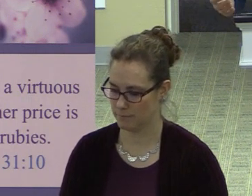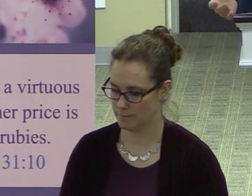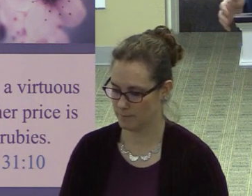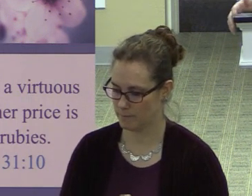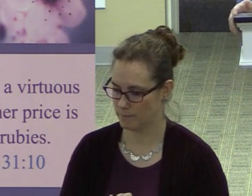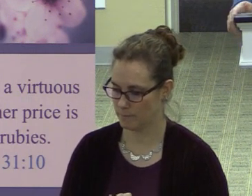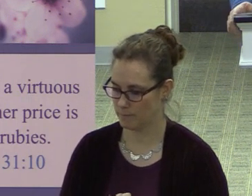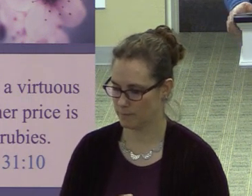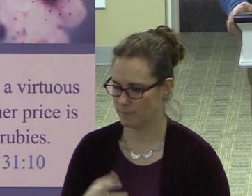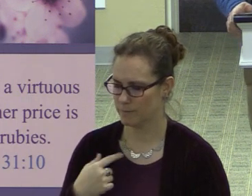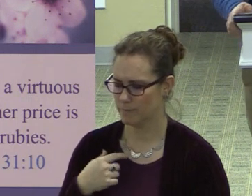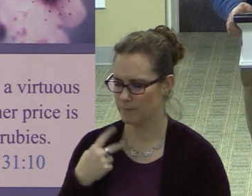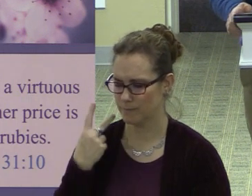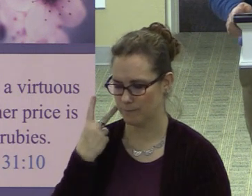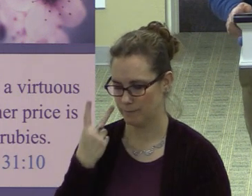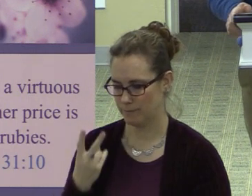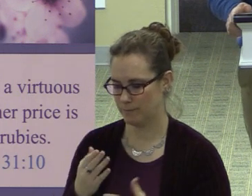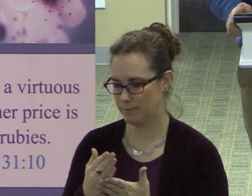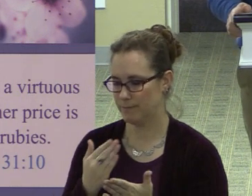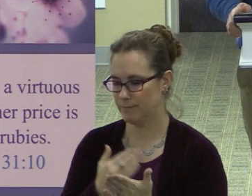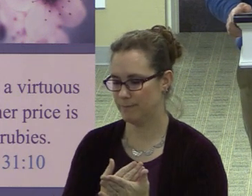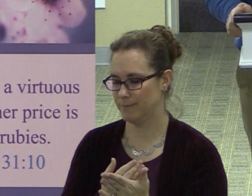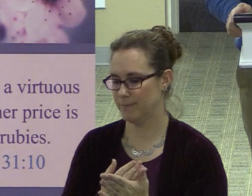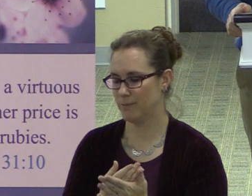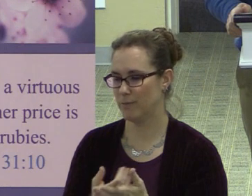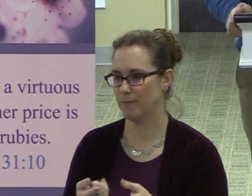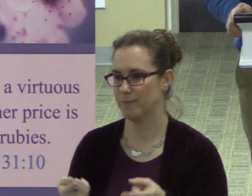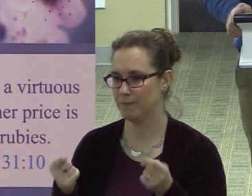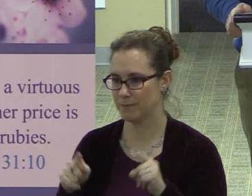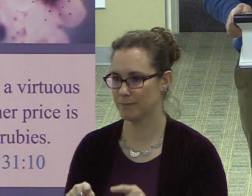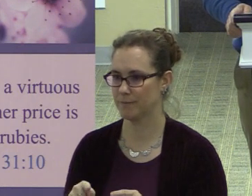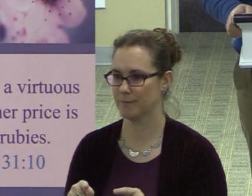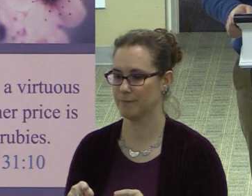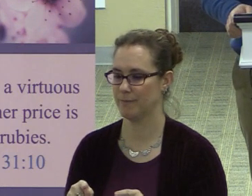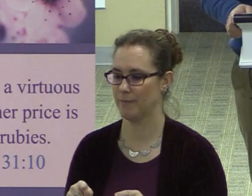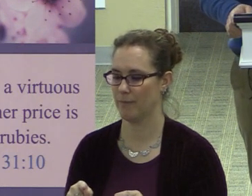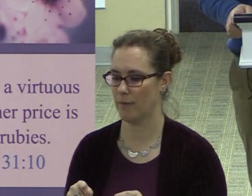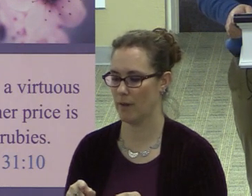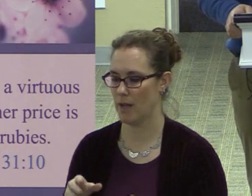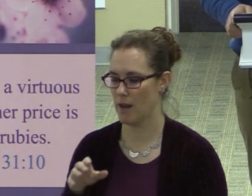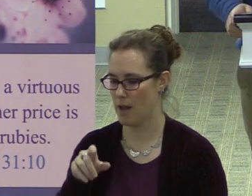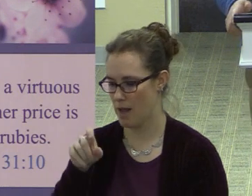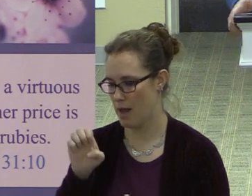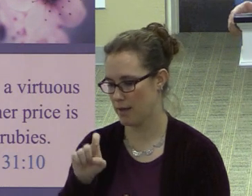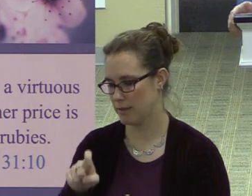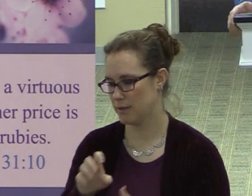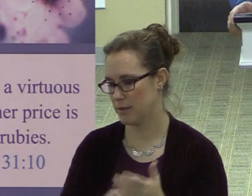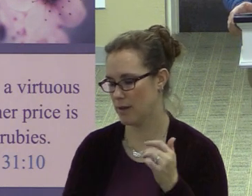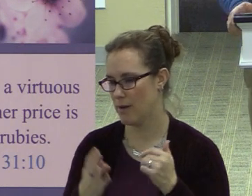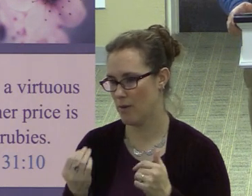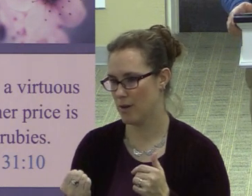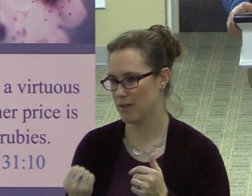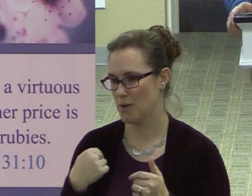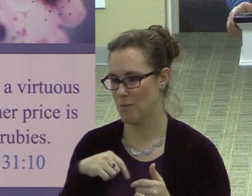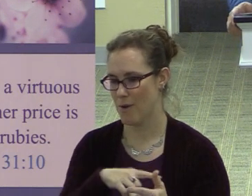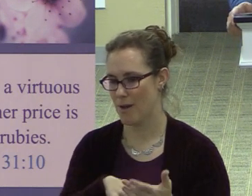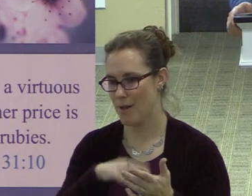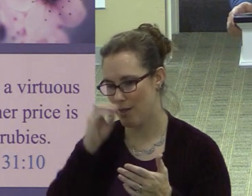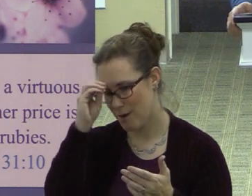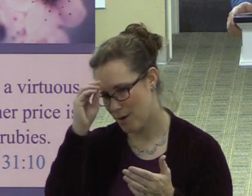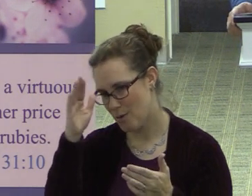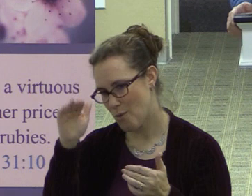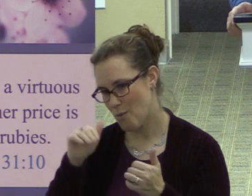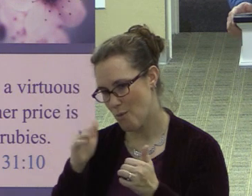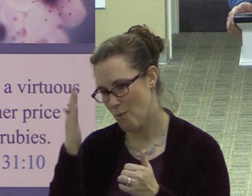So I want to look at lessons from what just took place in Exodus chapter 14. So we can learn why it is that